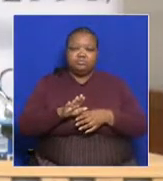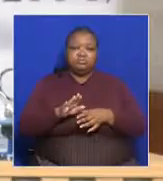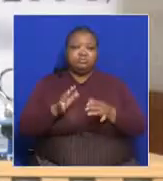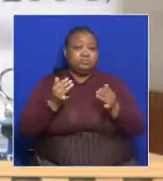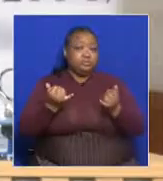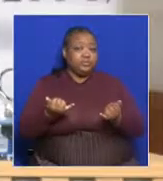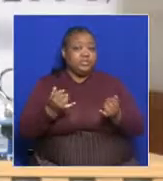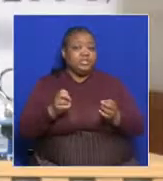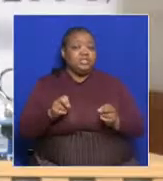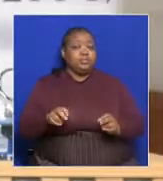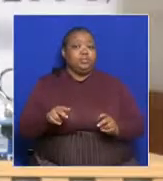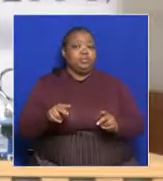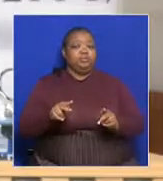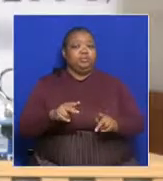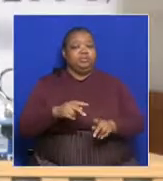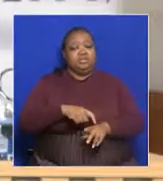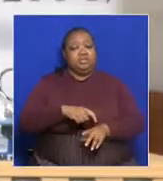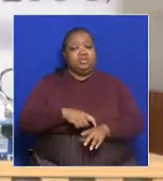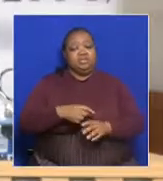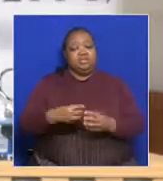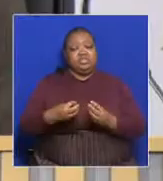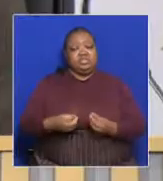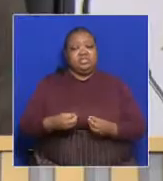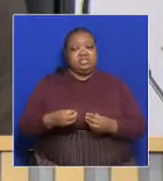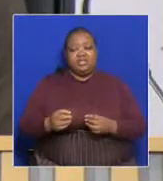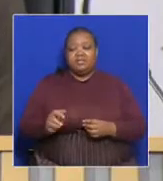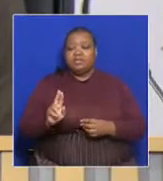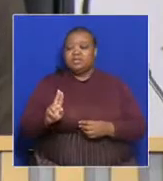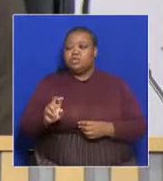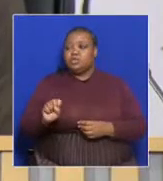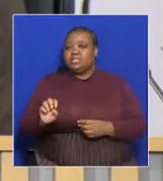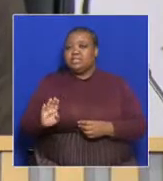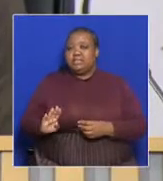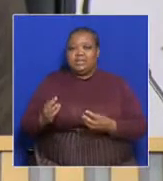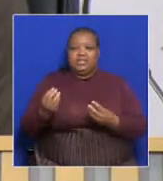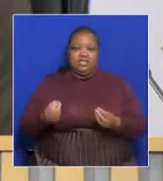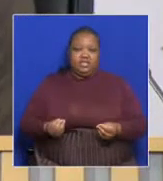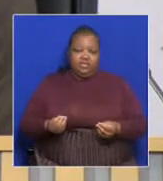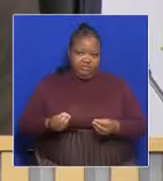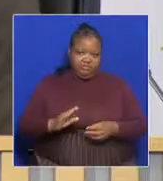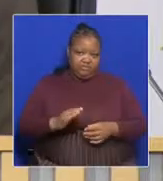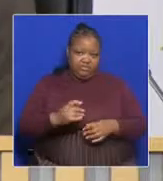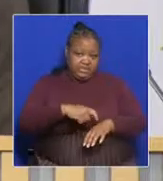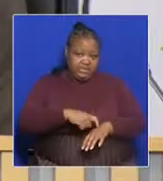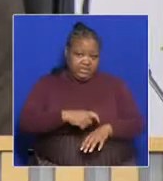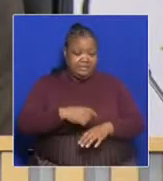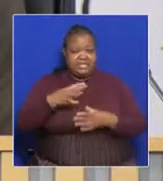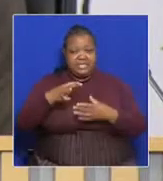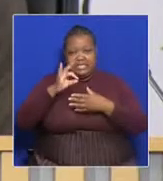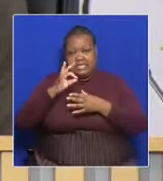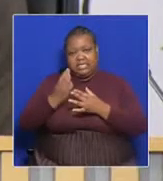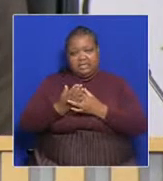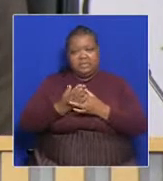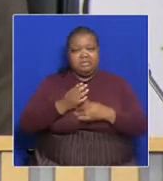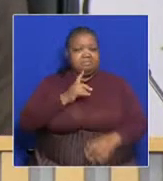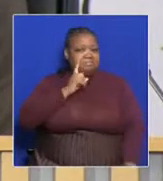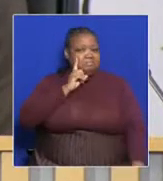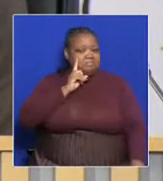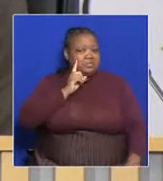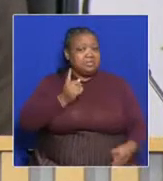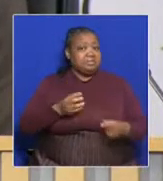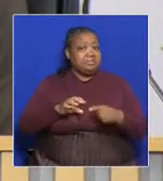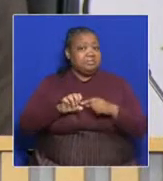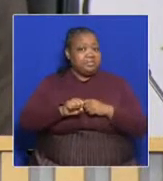You say you have it, I think, on a memory stick. Yes. We'll take this time during tea to see if we can locate your document Yes. that